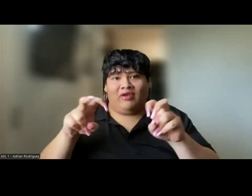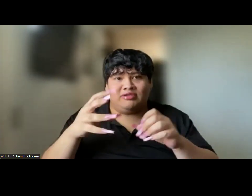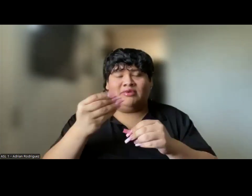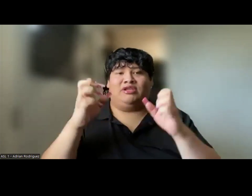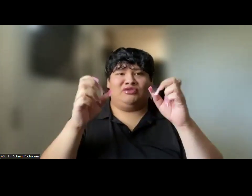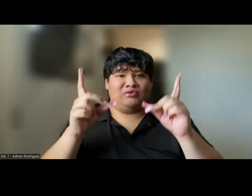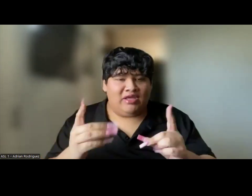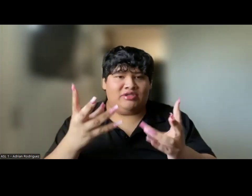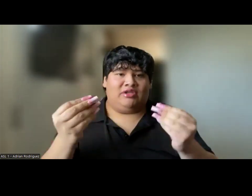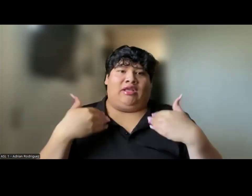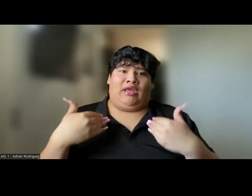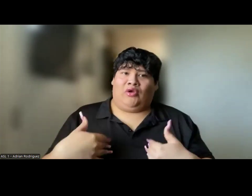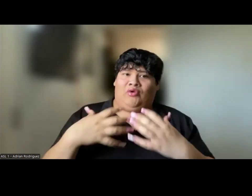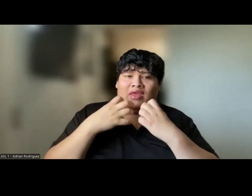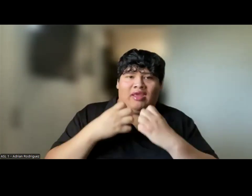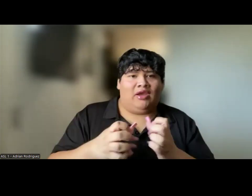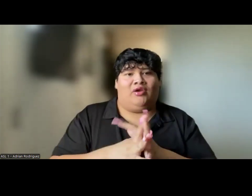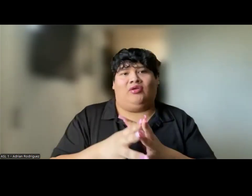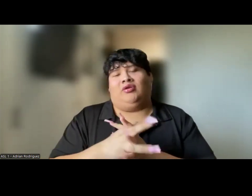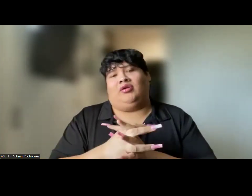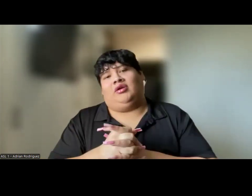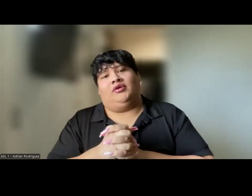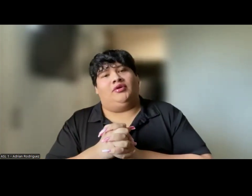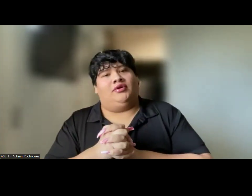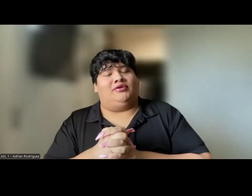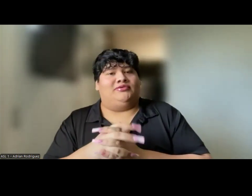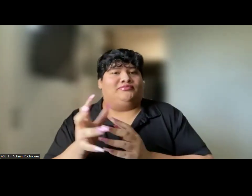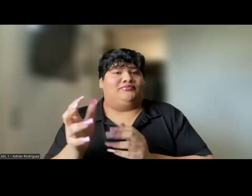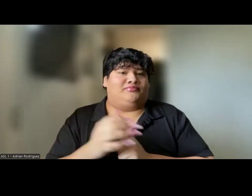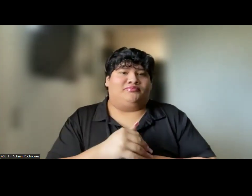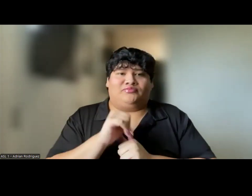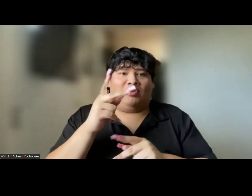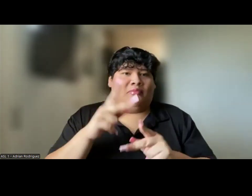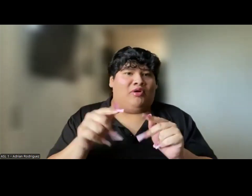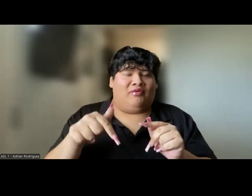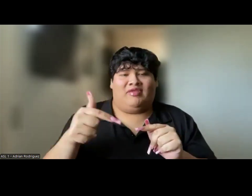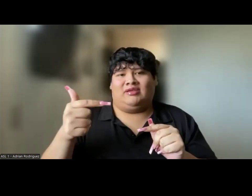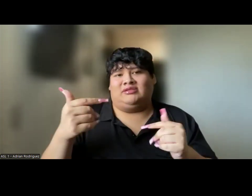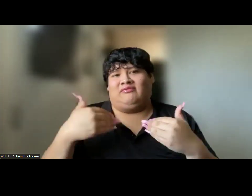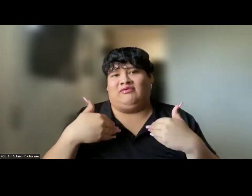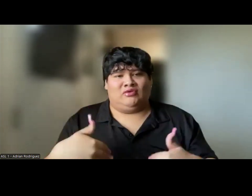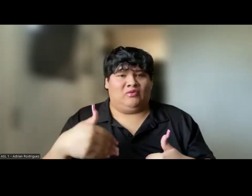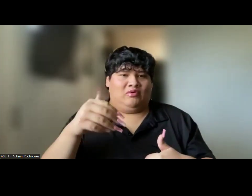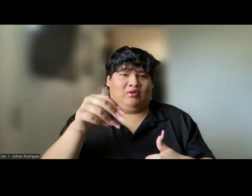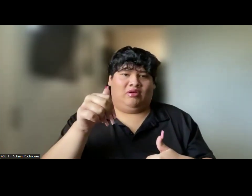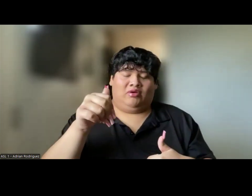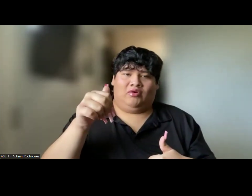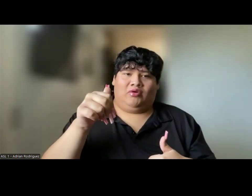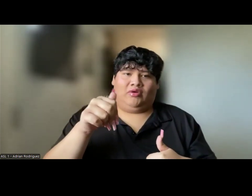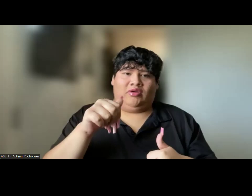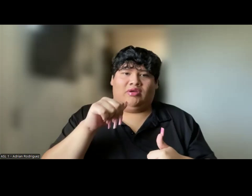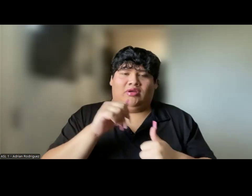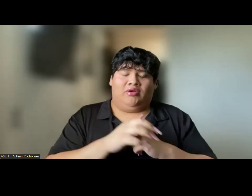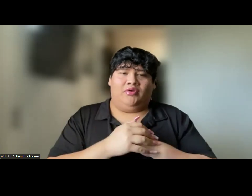healthcare. Obviously, the Legislative Analyst's Office, which does non-partisan fiscal analyses, has a little bit different